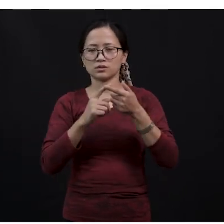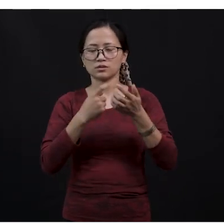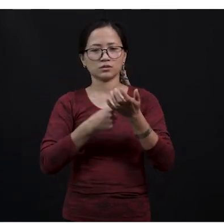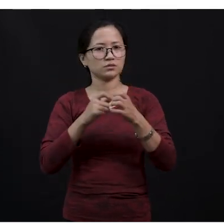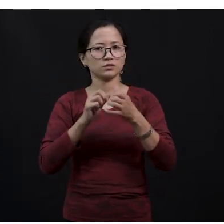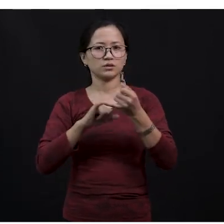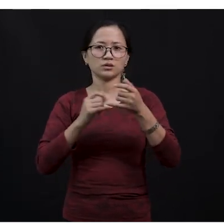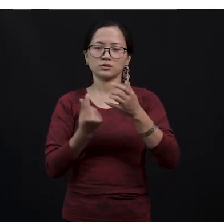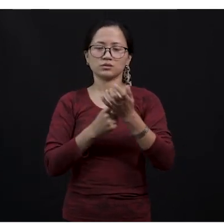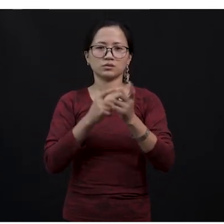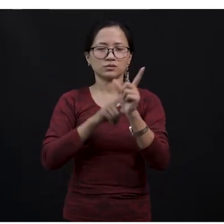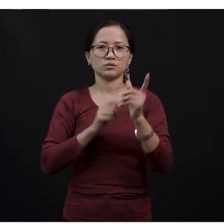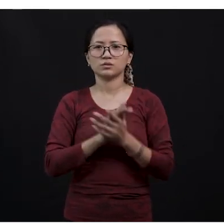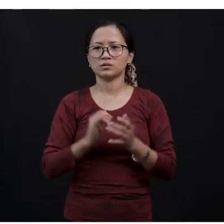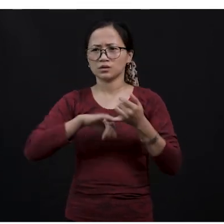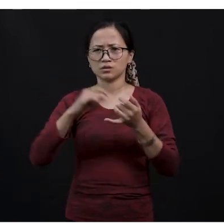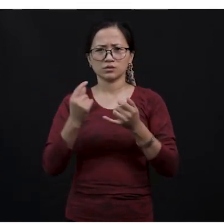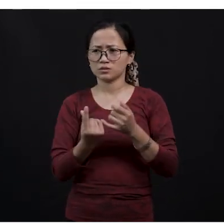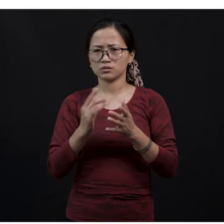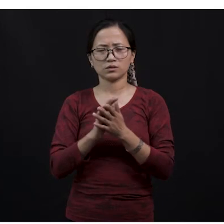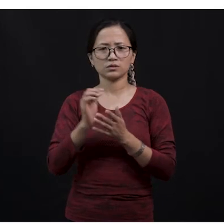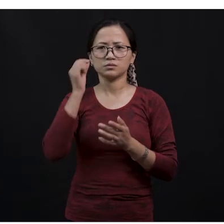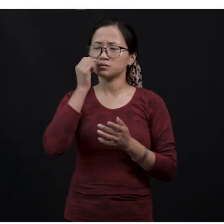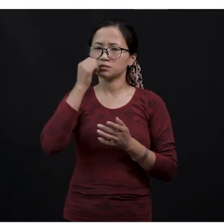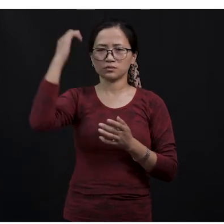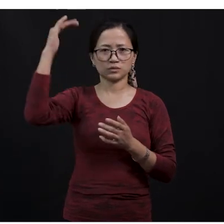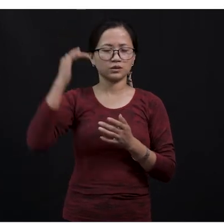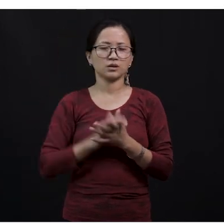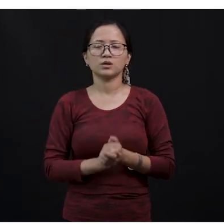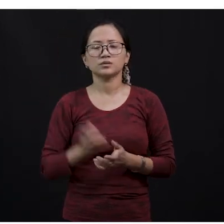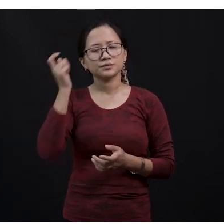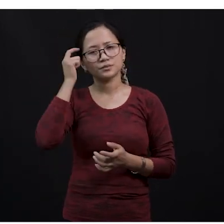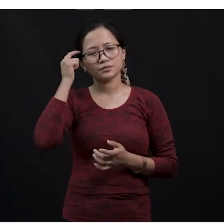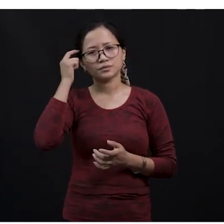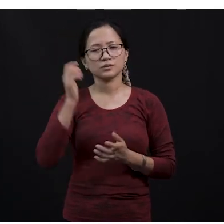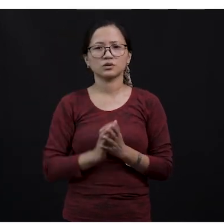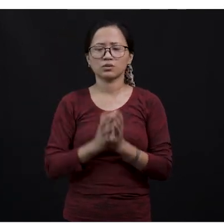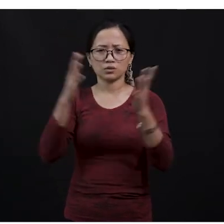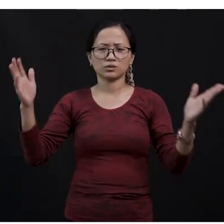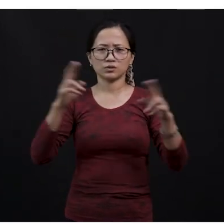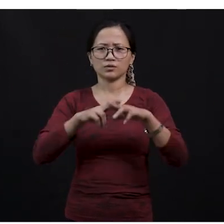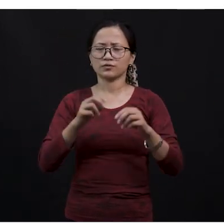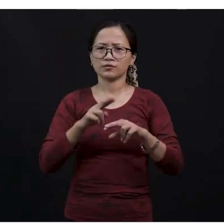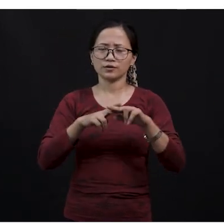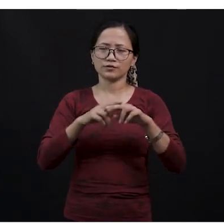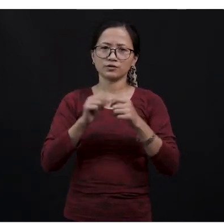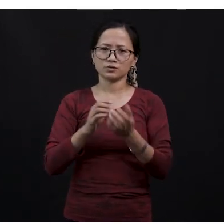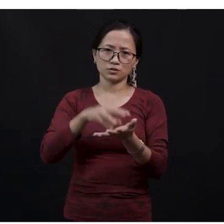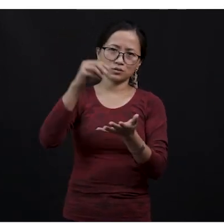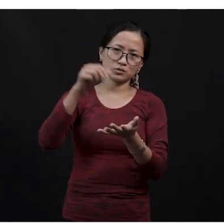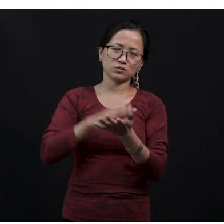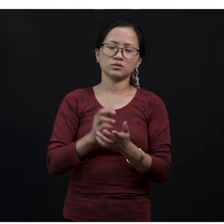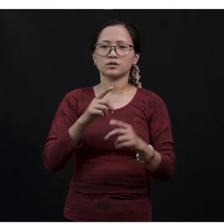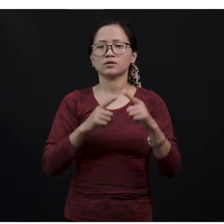So the ruler, the Sultan, thinks through and says that, okay, because Doab has a lot of fertile land, so I am going